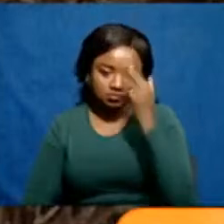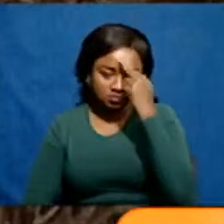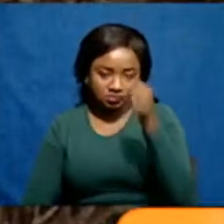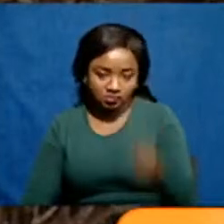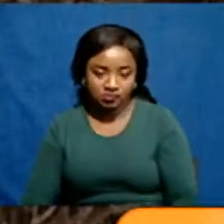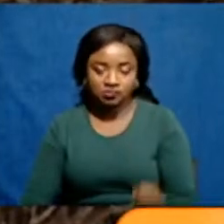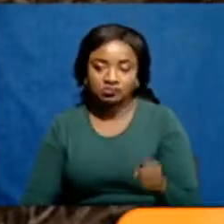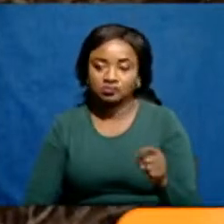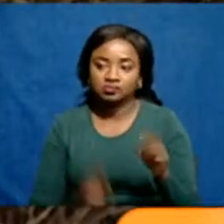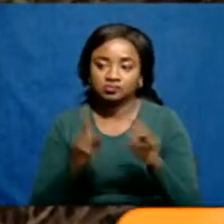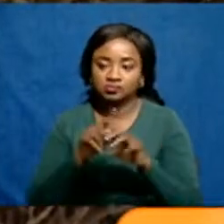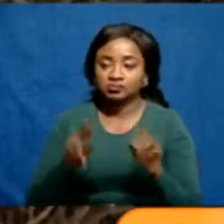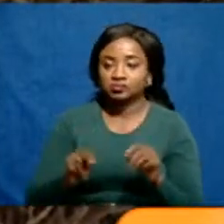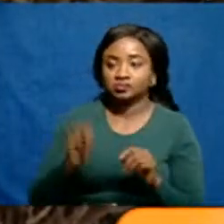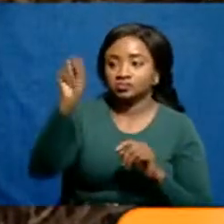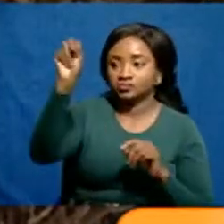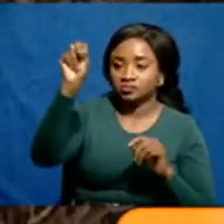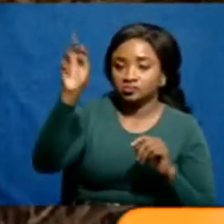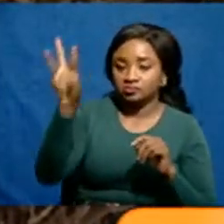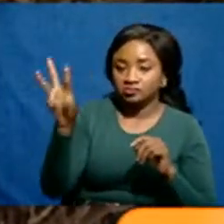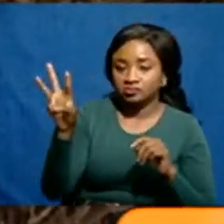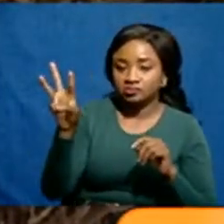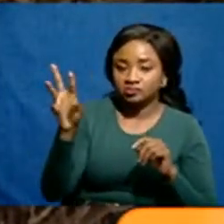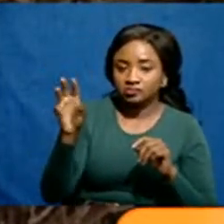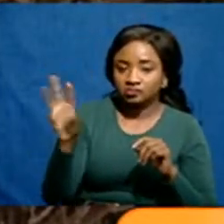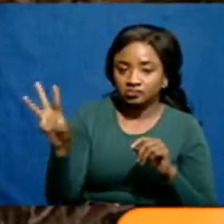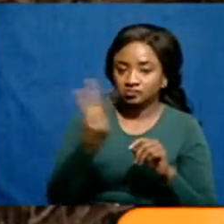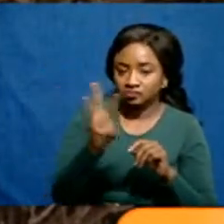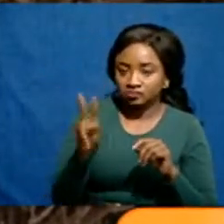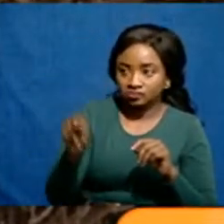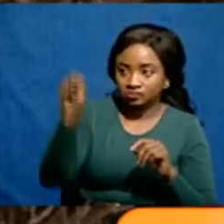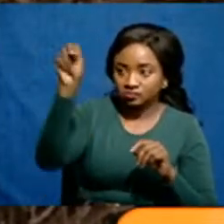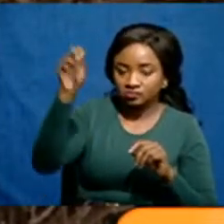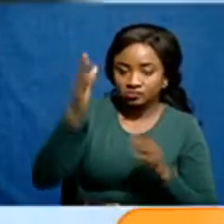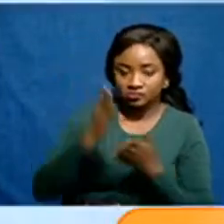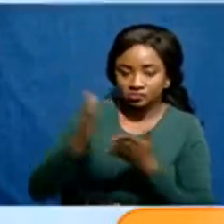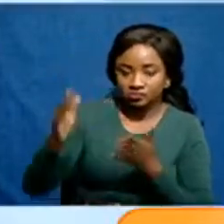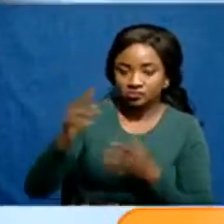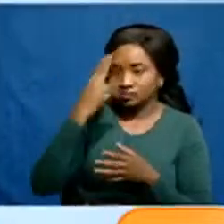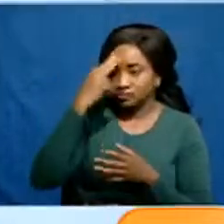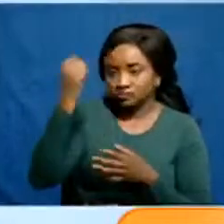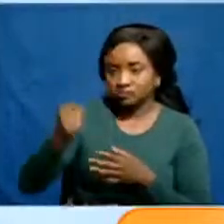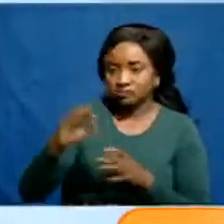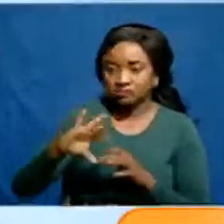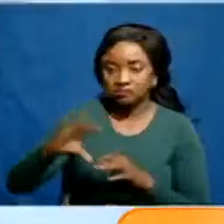north, the west north part of Kajiado County.